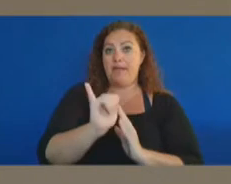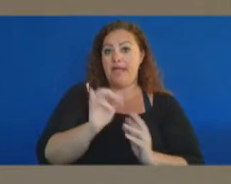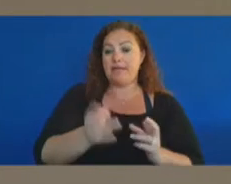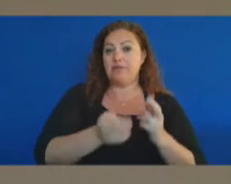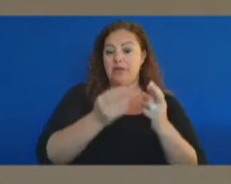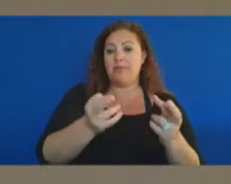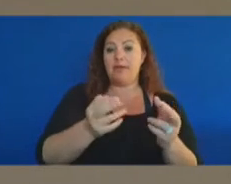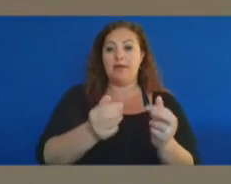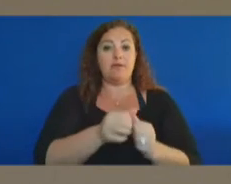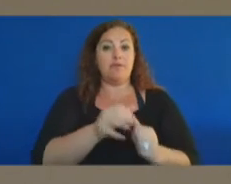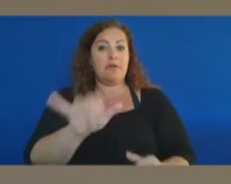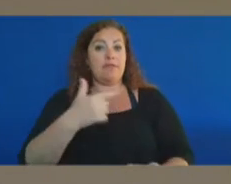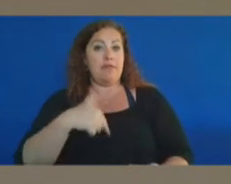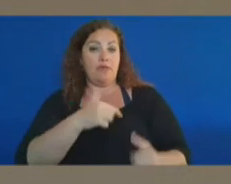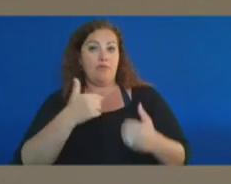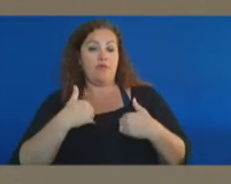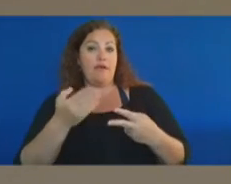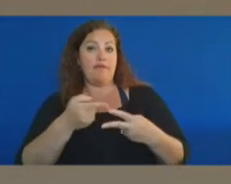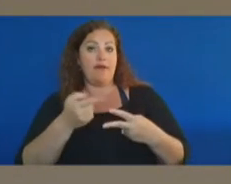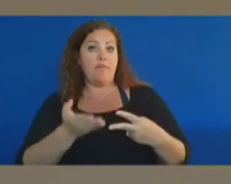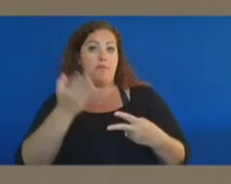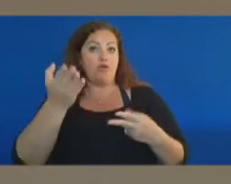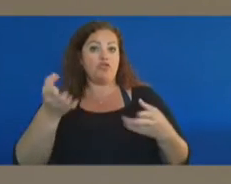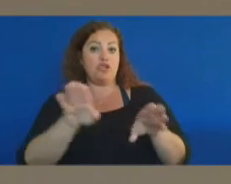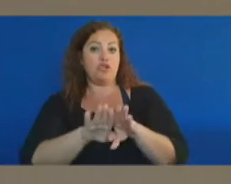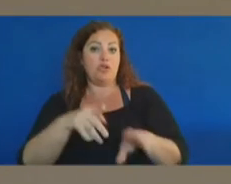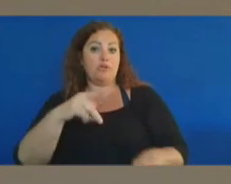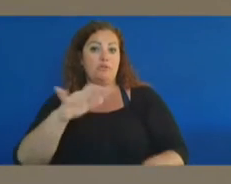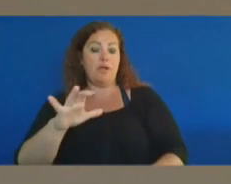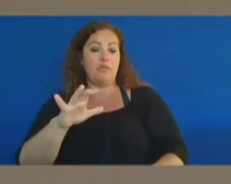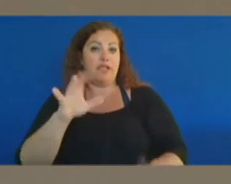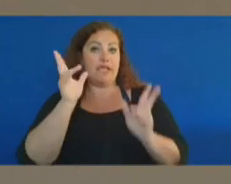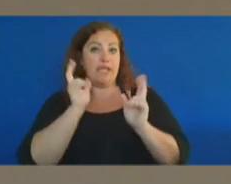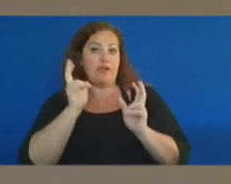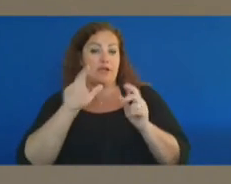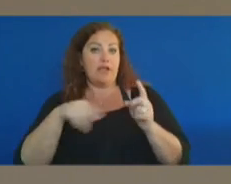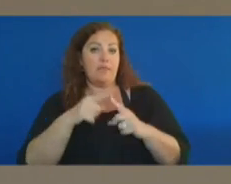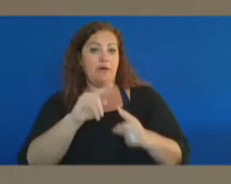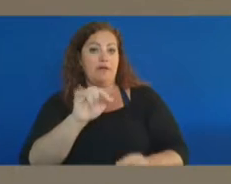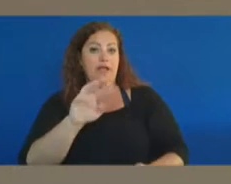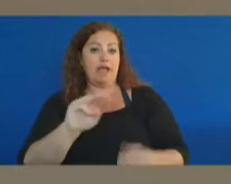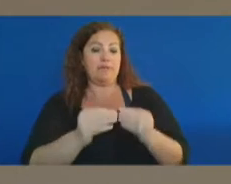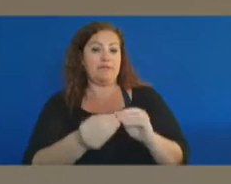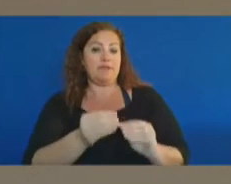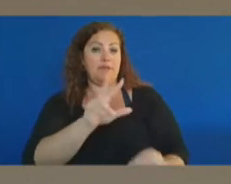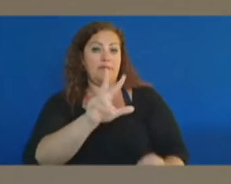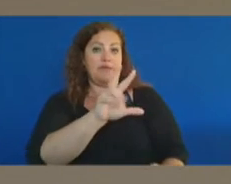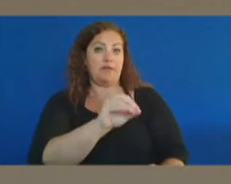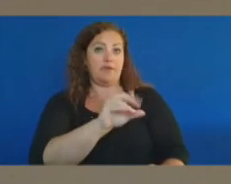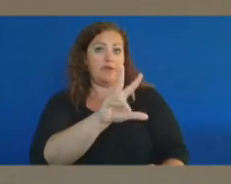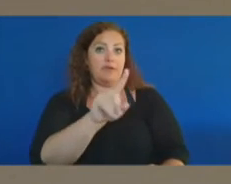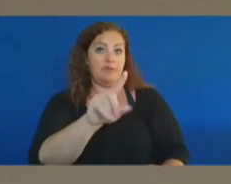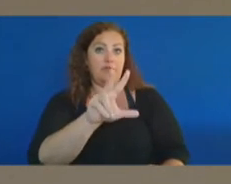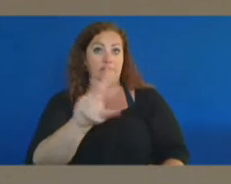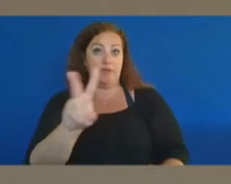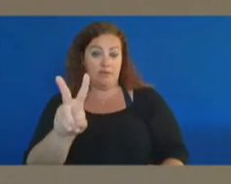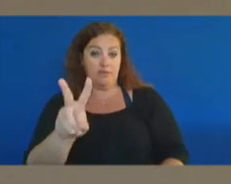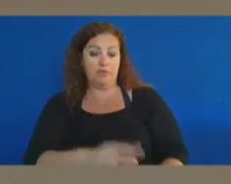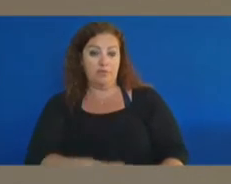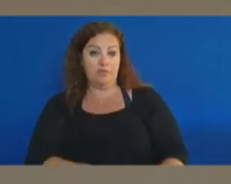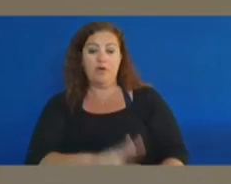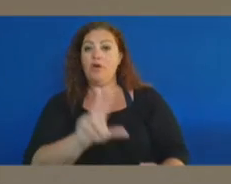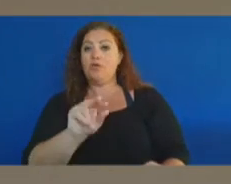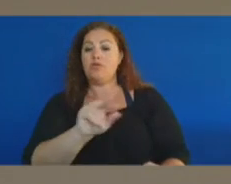that we have a motion to close the public hearing on items 30 31 32 just just on